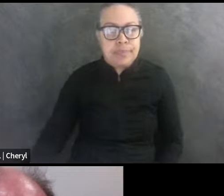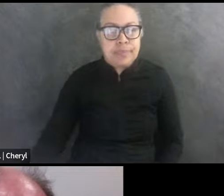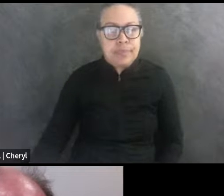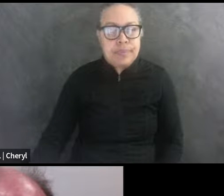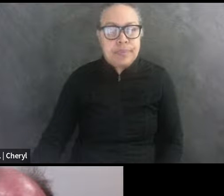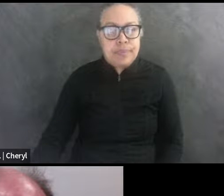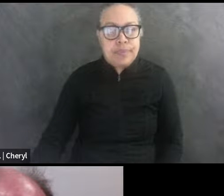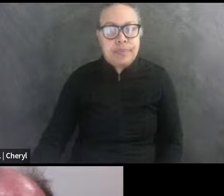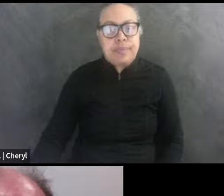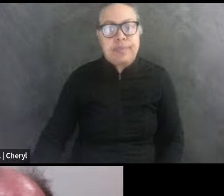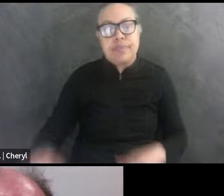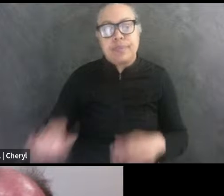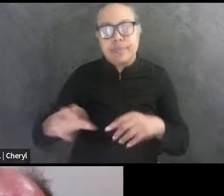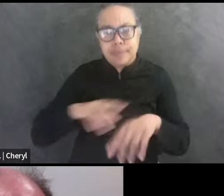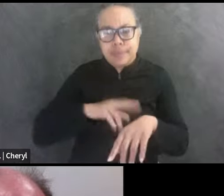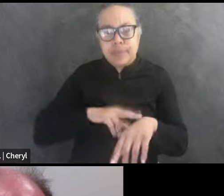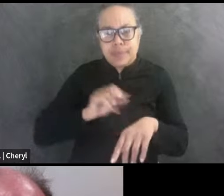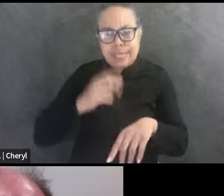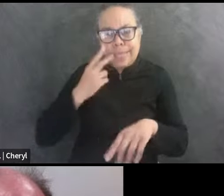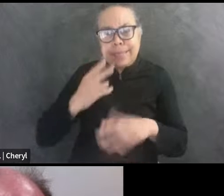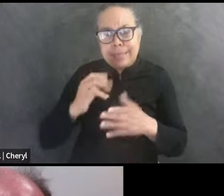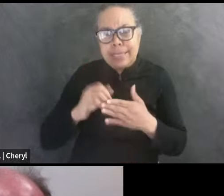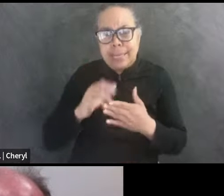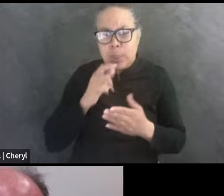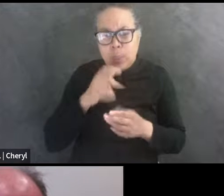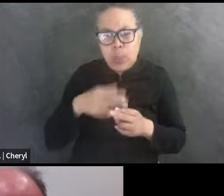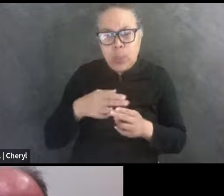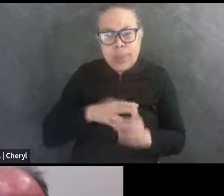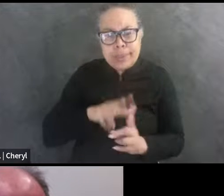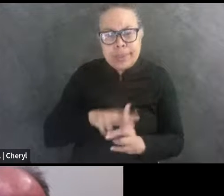usually it does show, so that's strange.